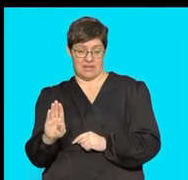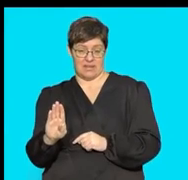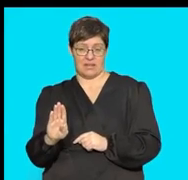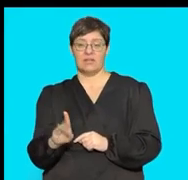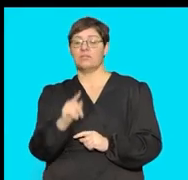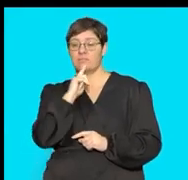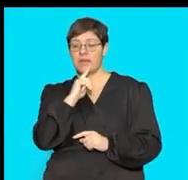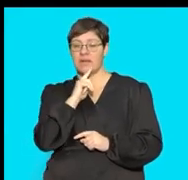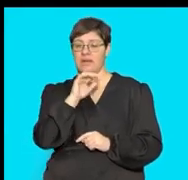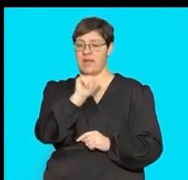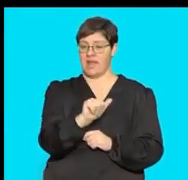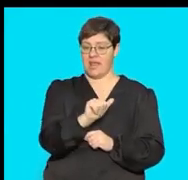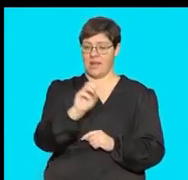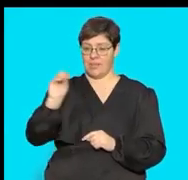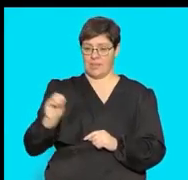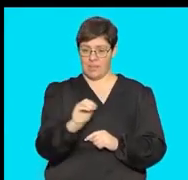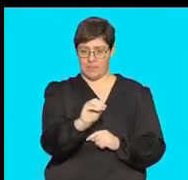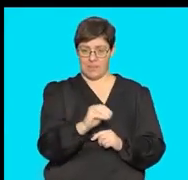So here's our little A,